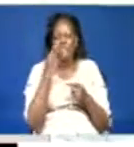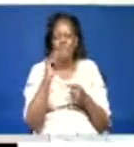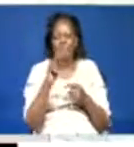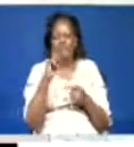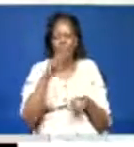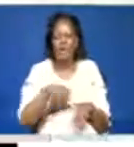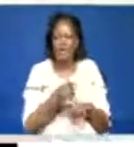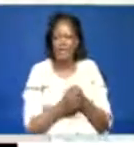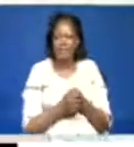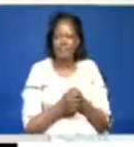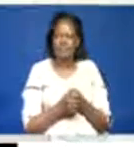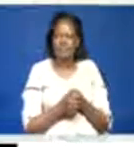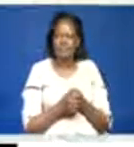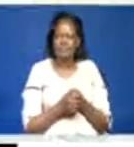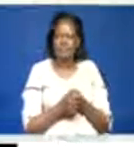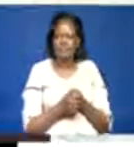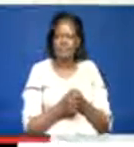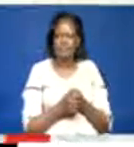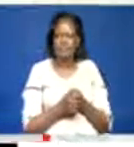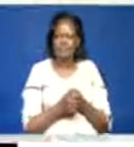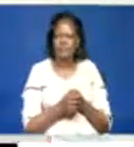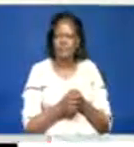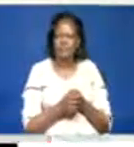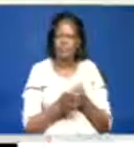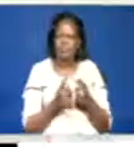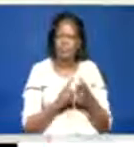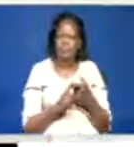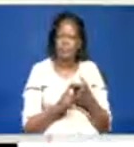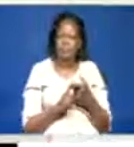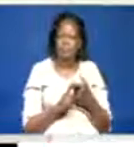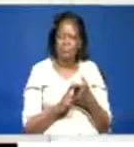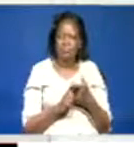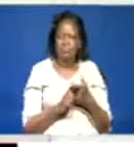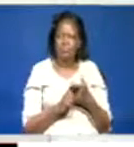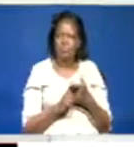with them and they go to sleep. Tomorrow they give them what they want.